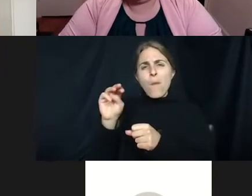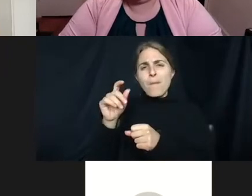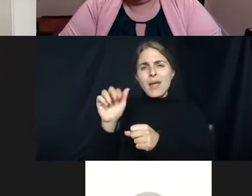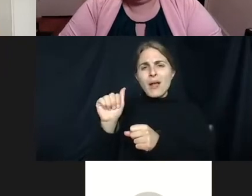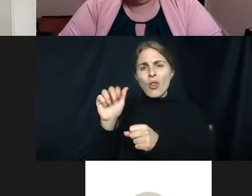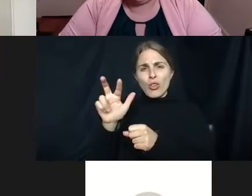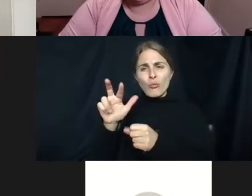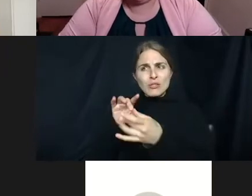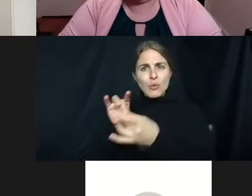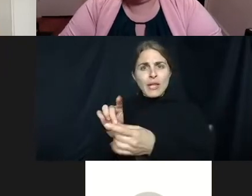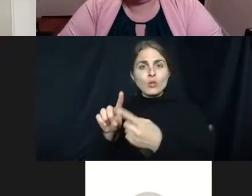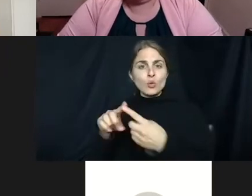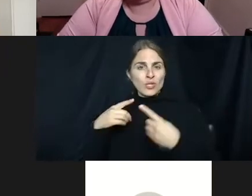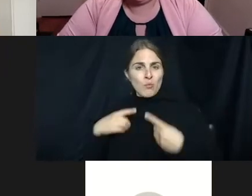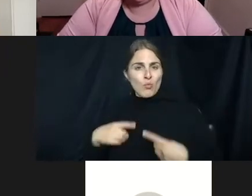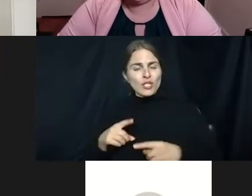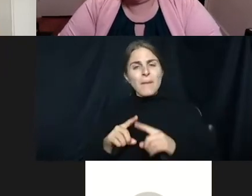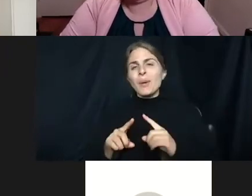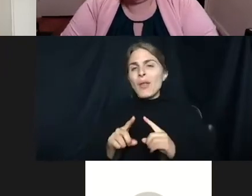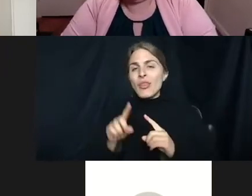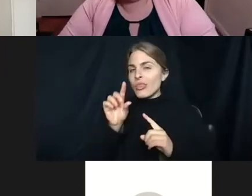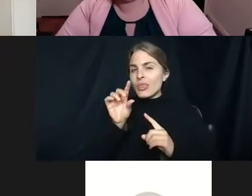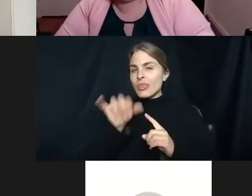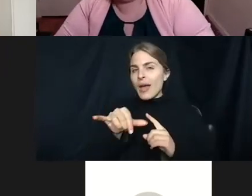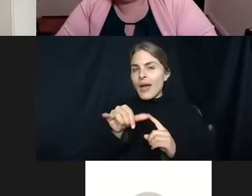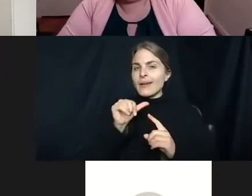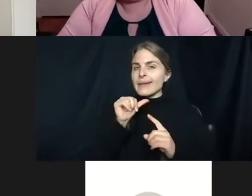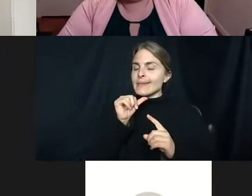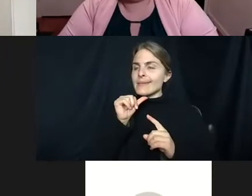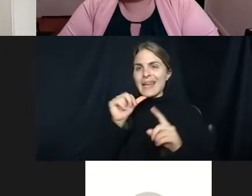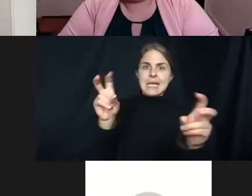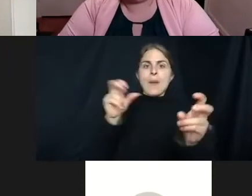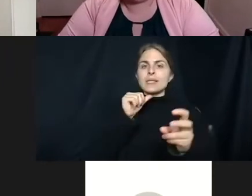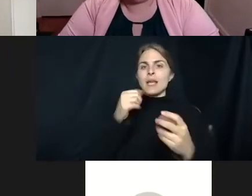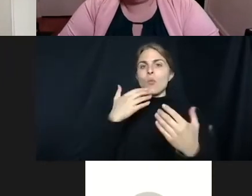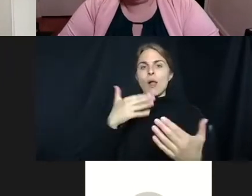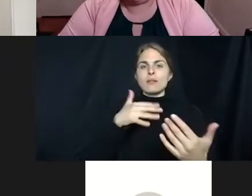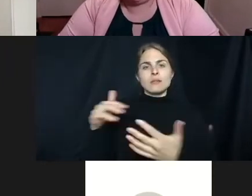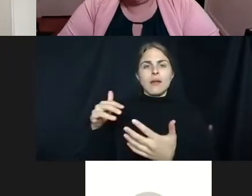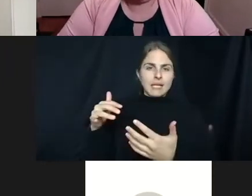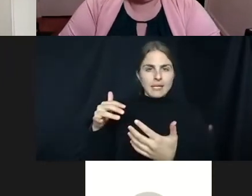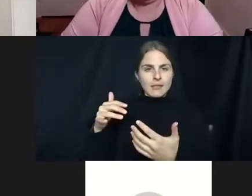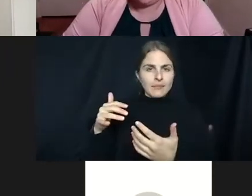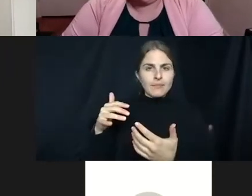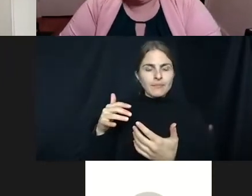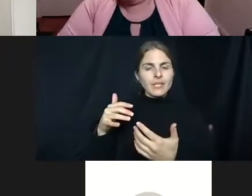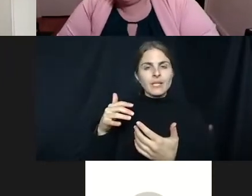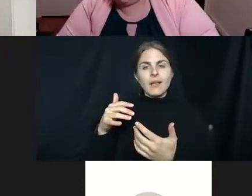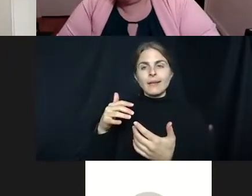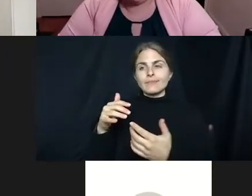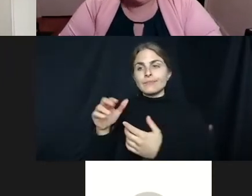but aside from that, it's actually not something that's very well studied, like on, yeah, on more of a like